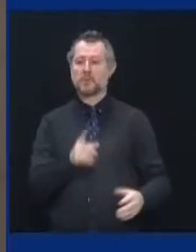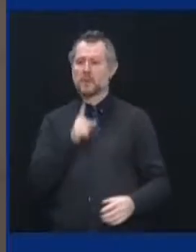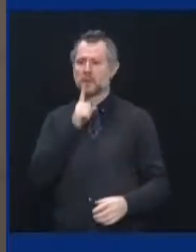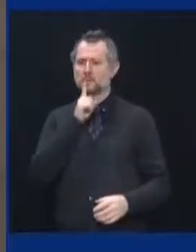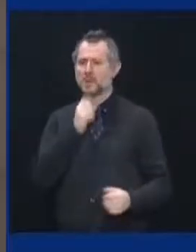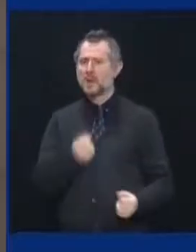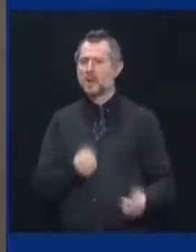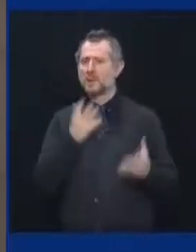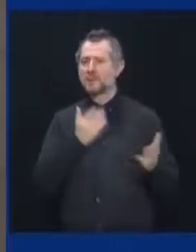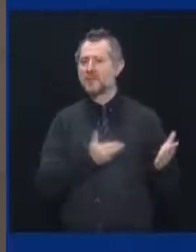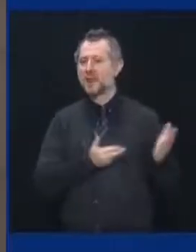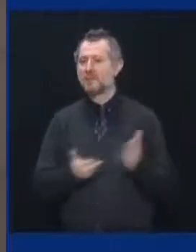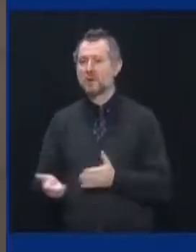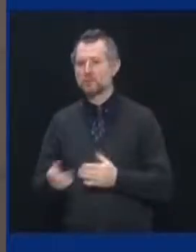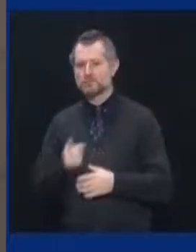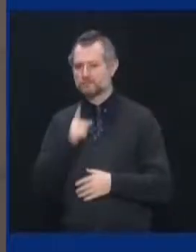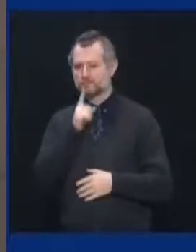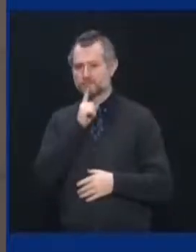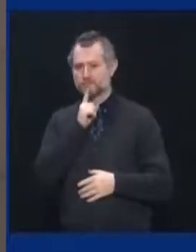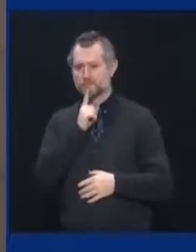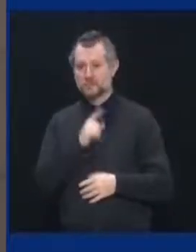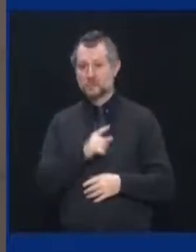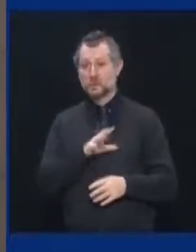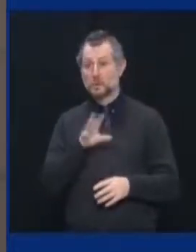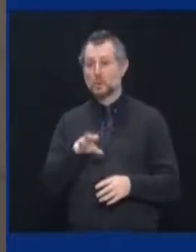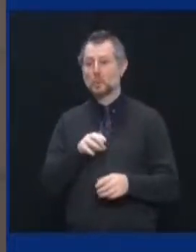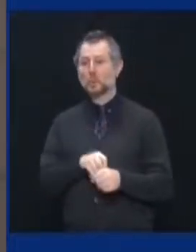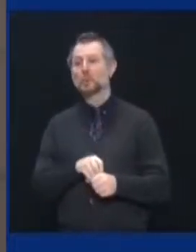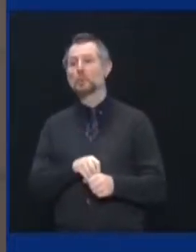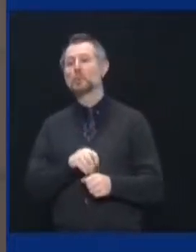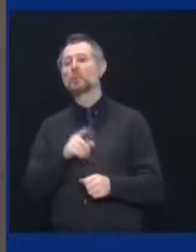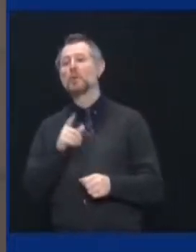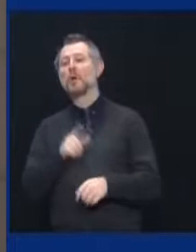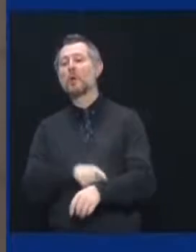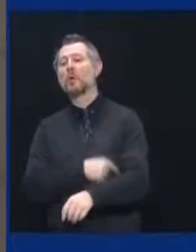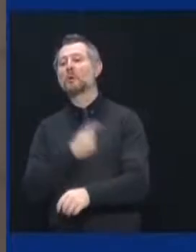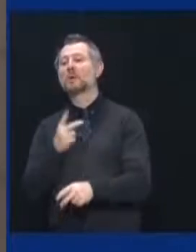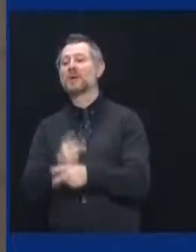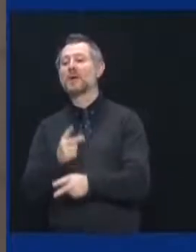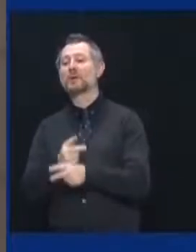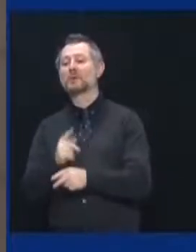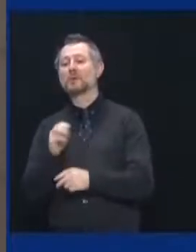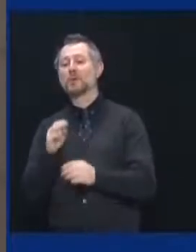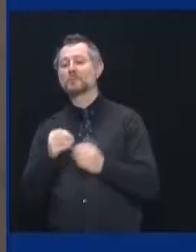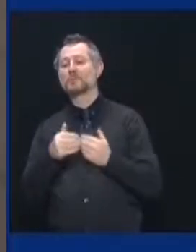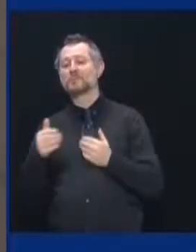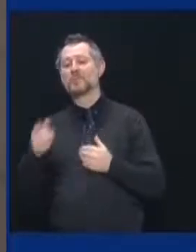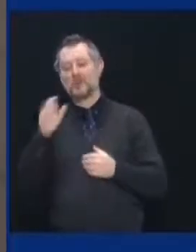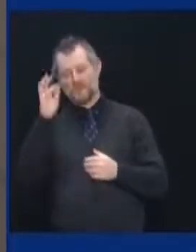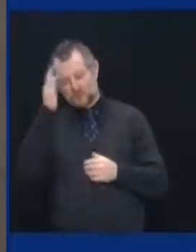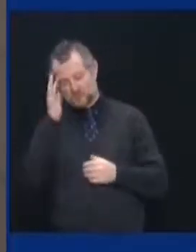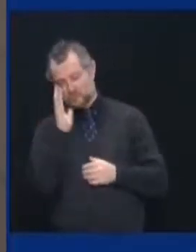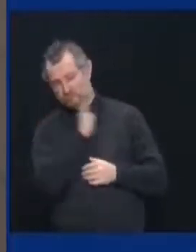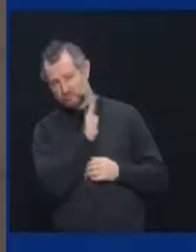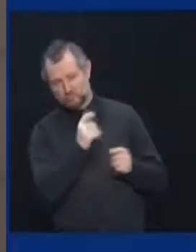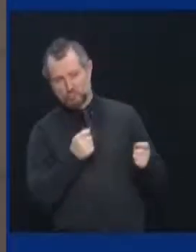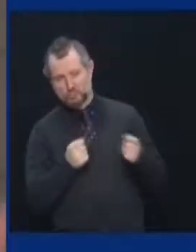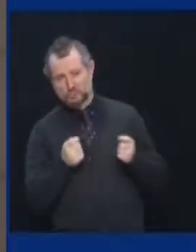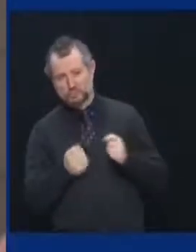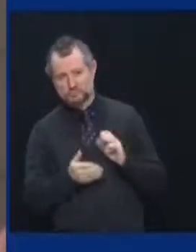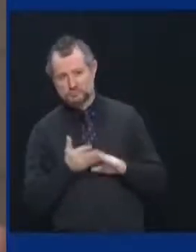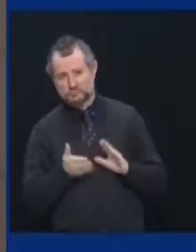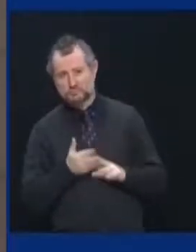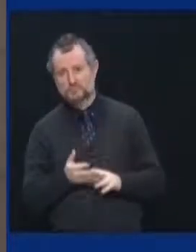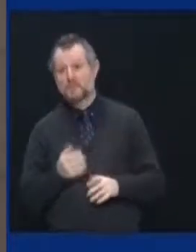so far. It also includes the long-term care facility programs, which are federally run through the pharmacies. And in that is, once New